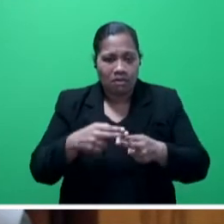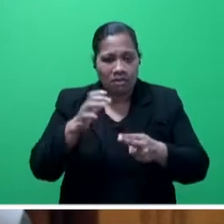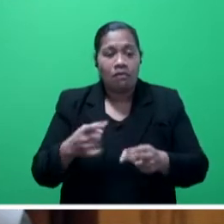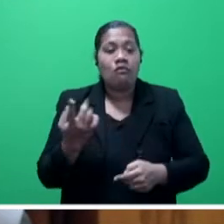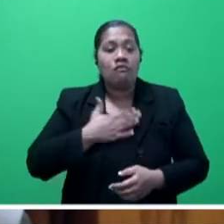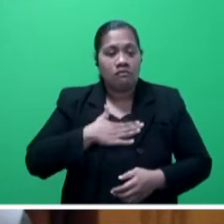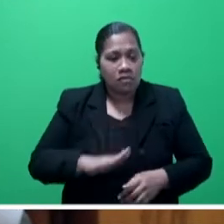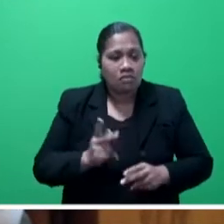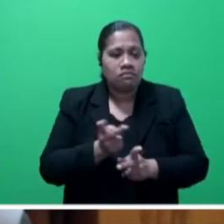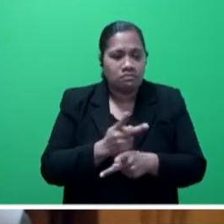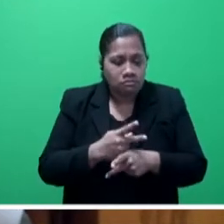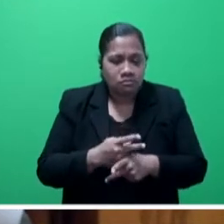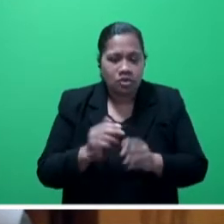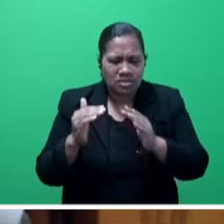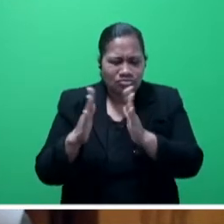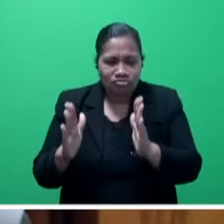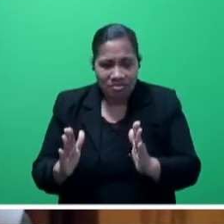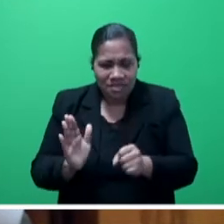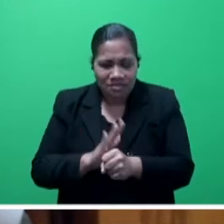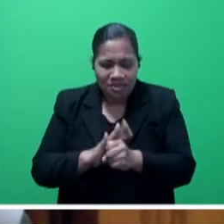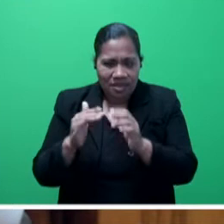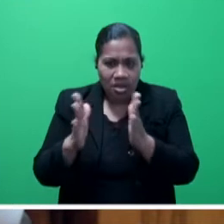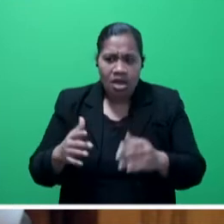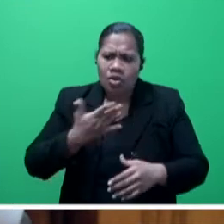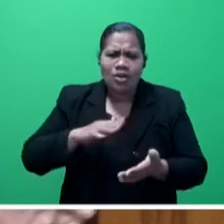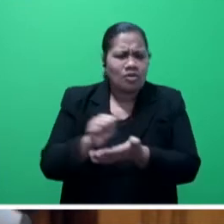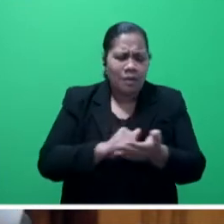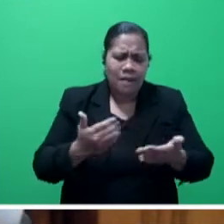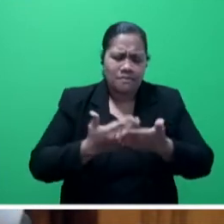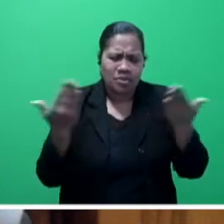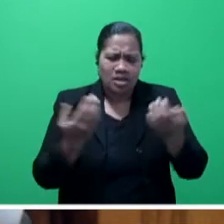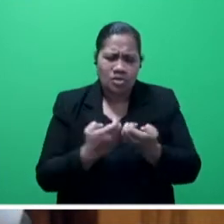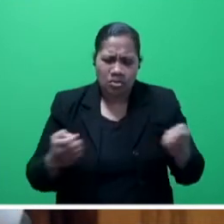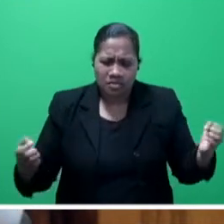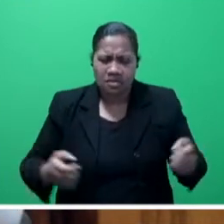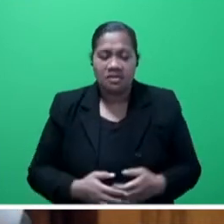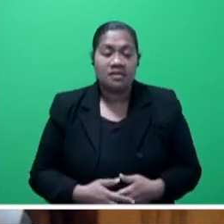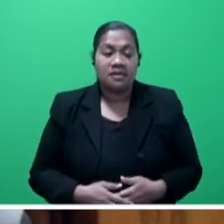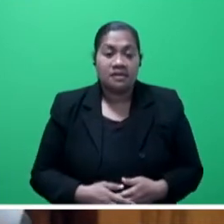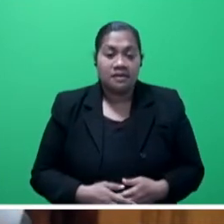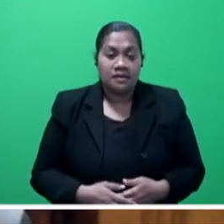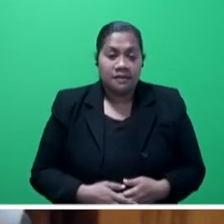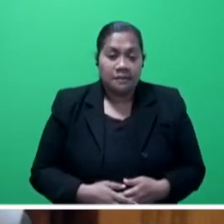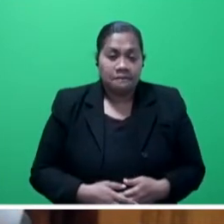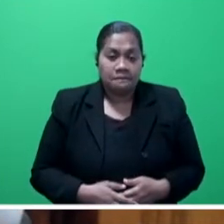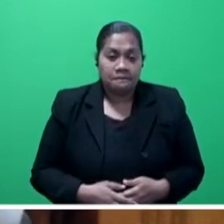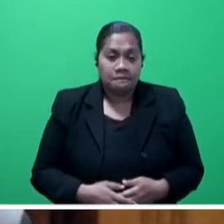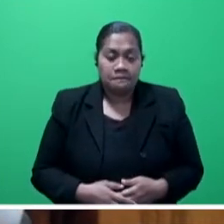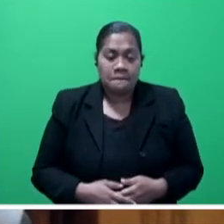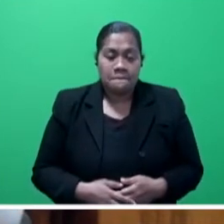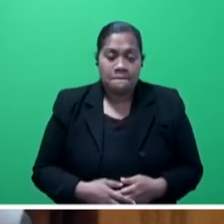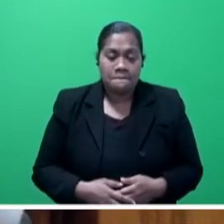a processing shed, want to purchase a large equipment, let's say excavator or bulldozer or tractor, Mr. Speaker, say. They will be taken